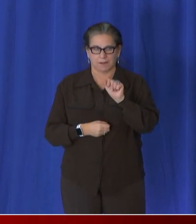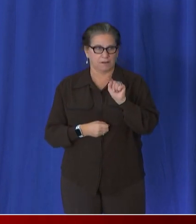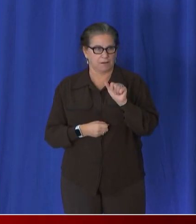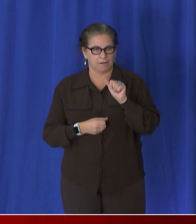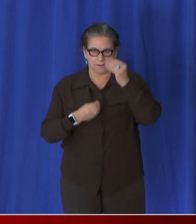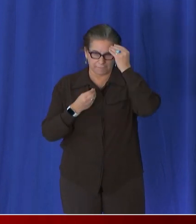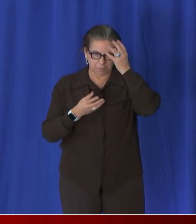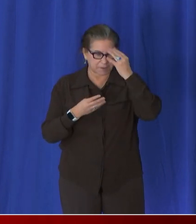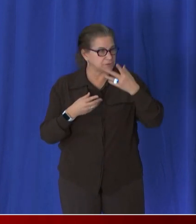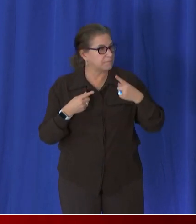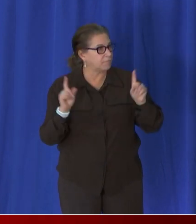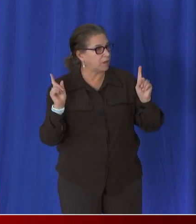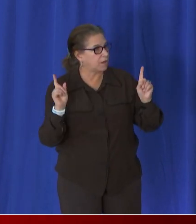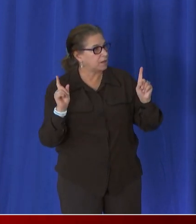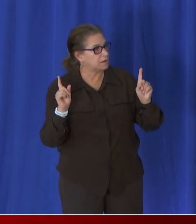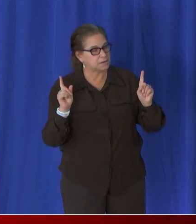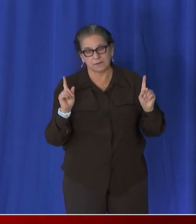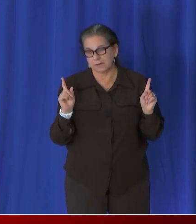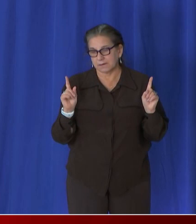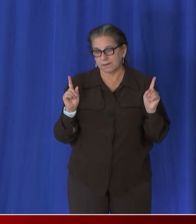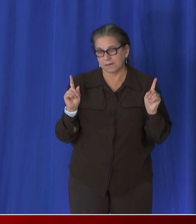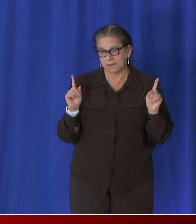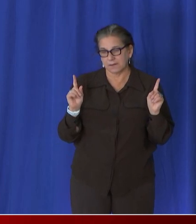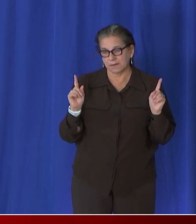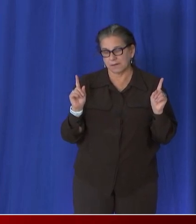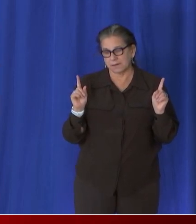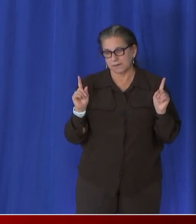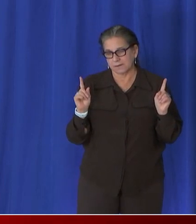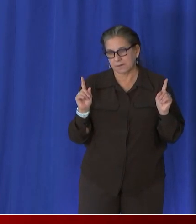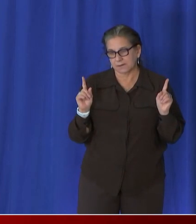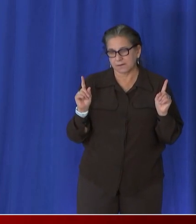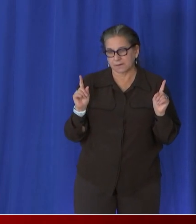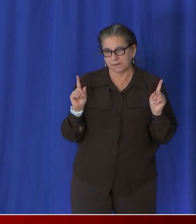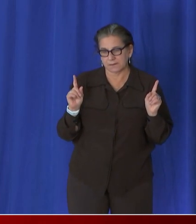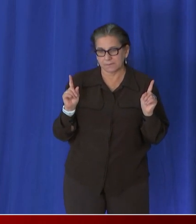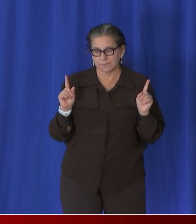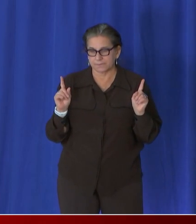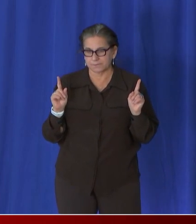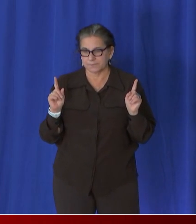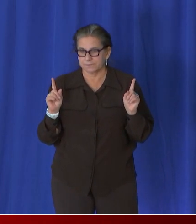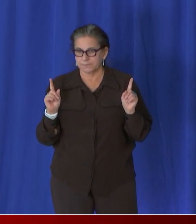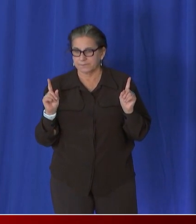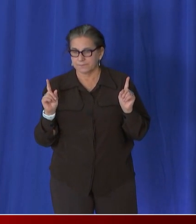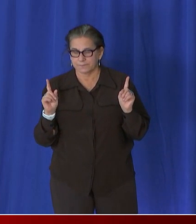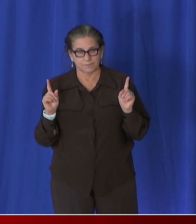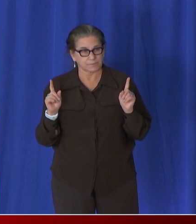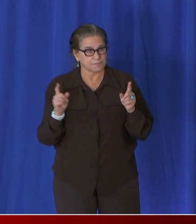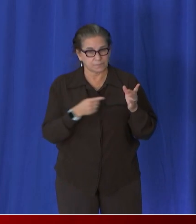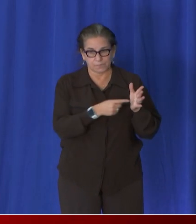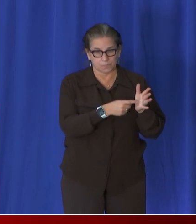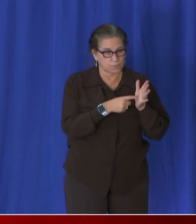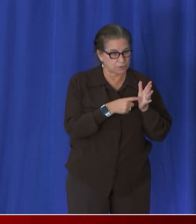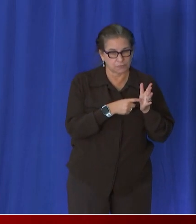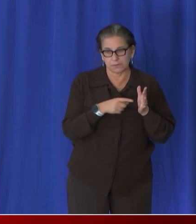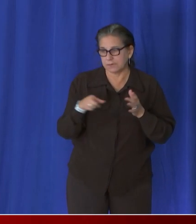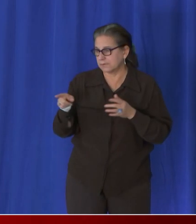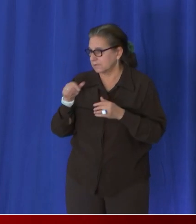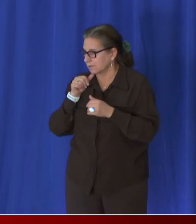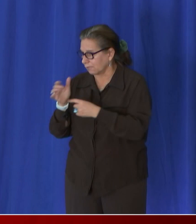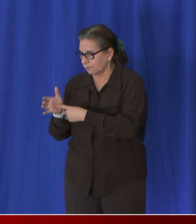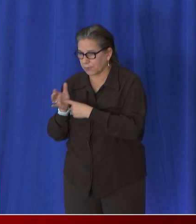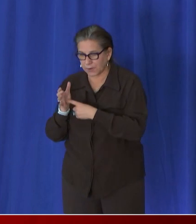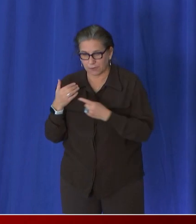wondering, I could just foresee a customer going in, well, it's not a requirement for you, but it's a requirement for me as a customer. And so I'm wondering